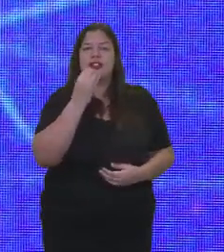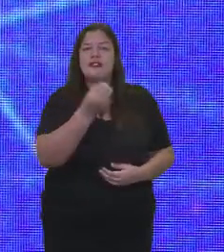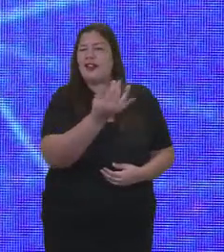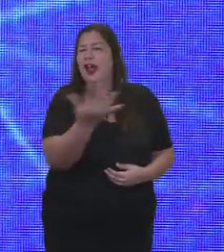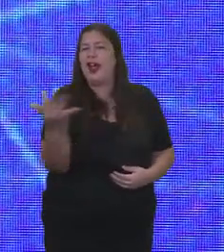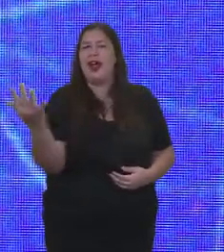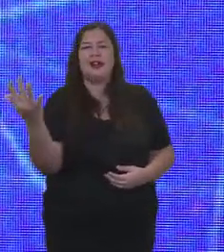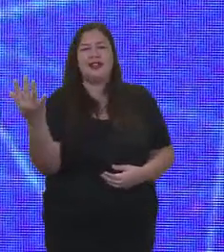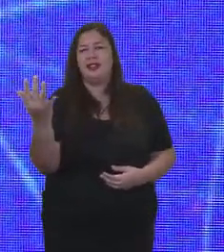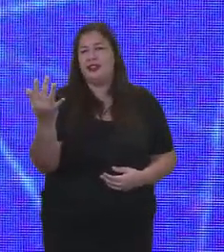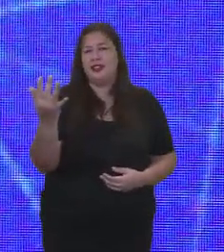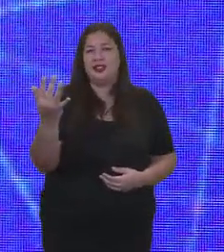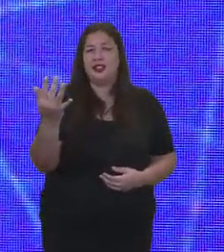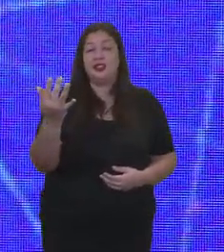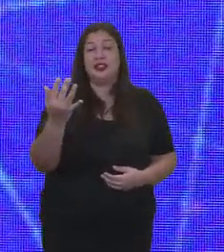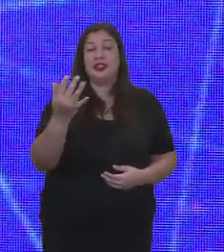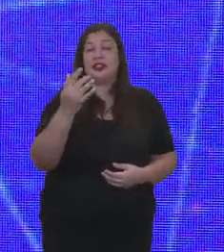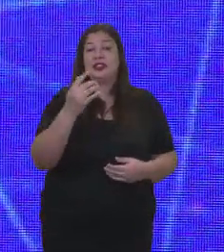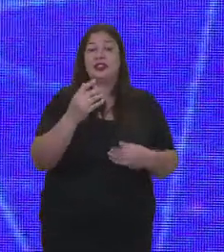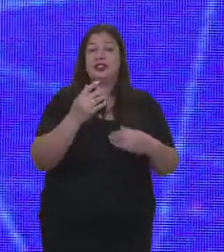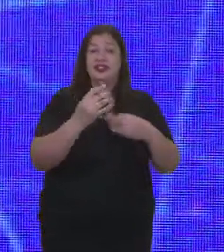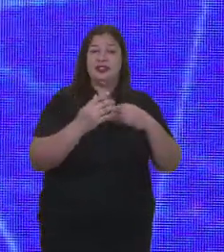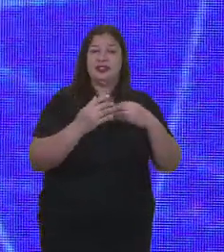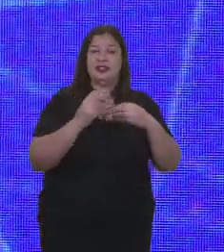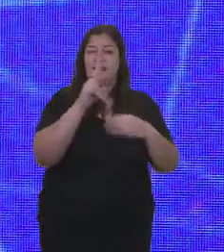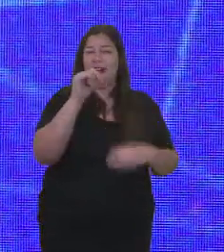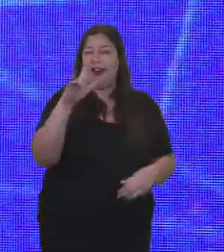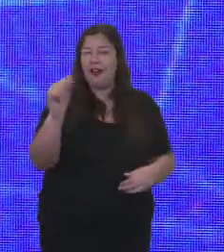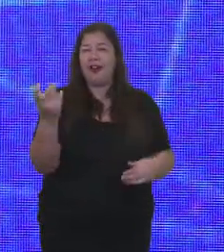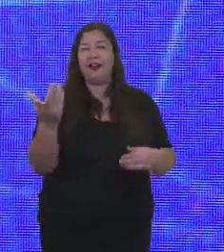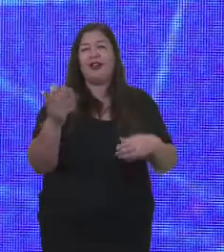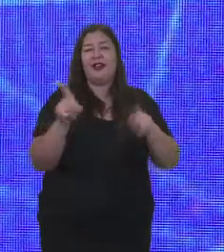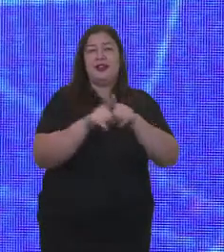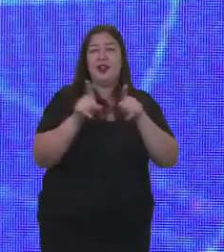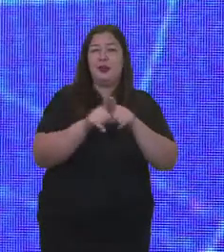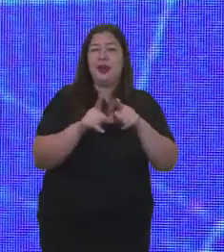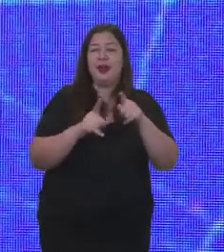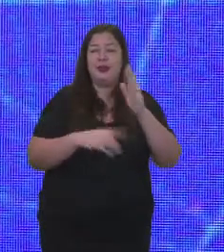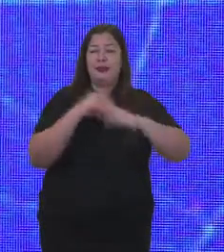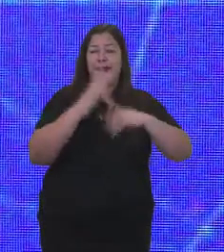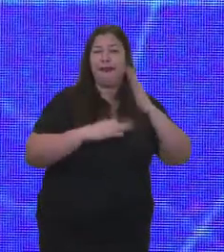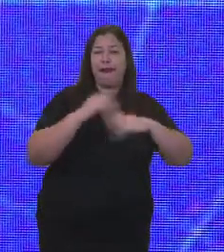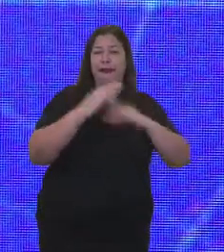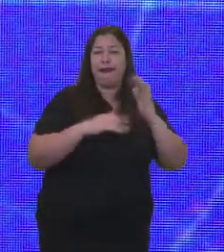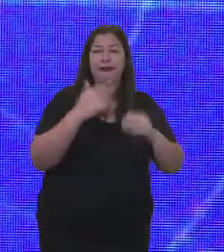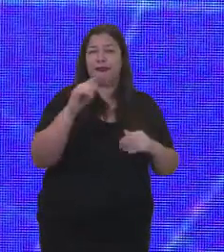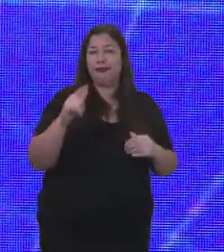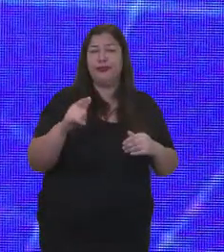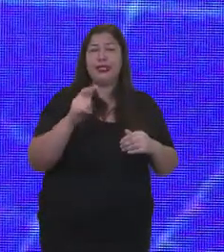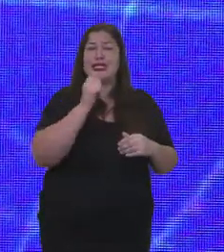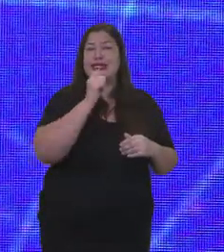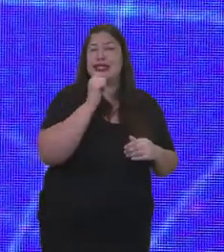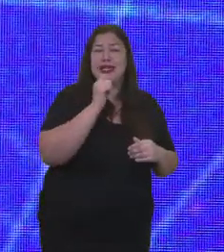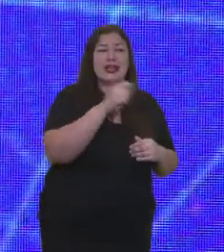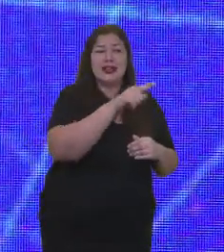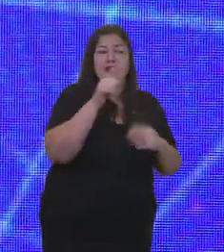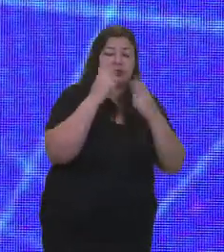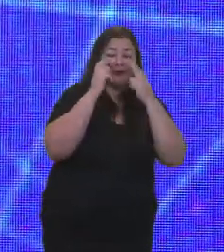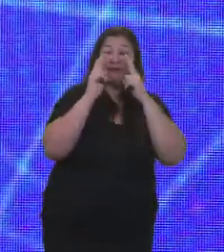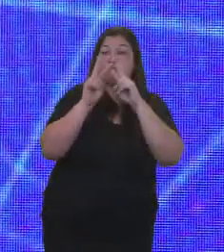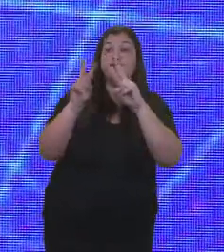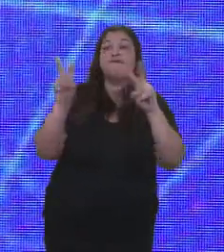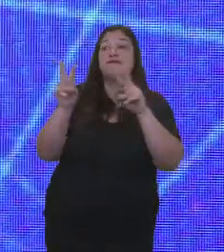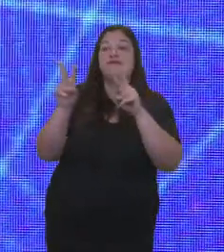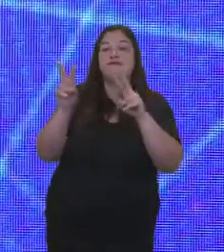vacancies, with no skilled labor. And we have to look to this youth. I'm a great